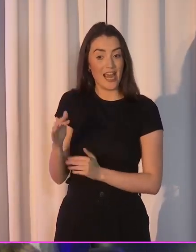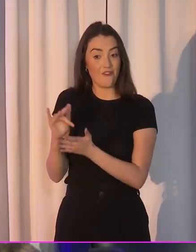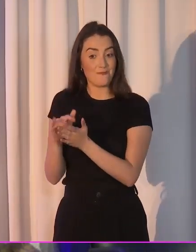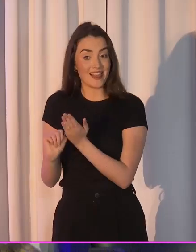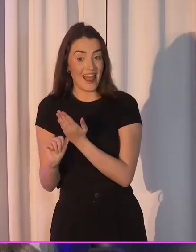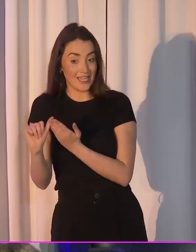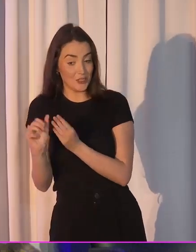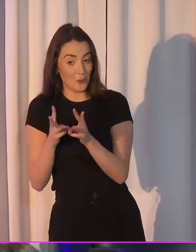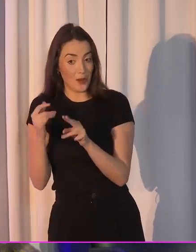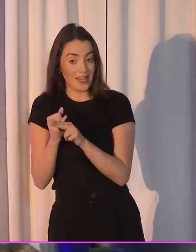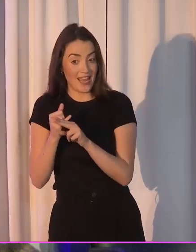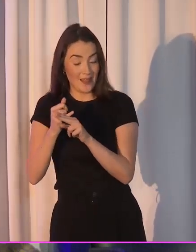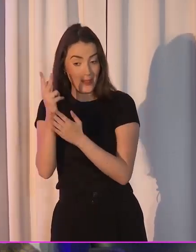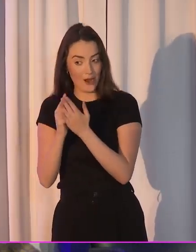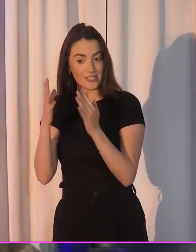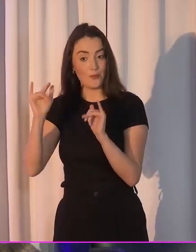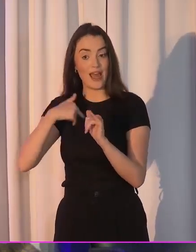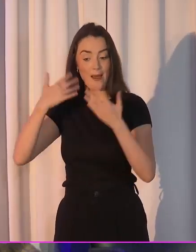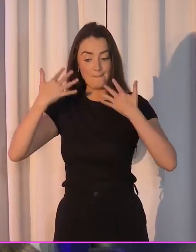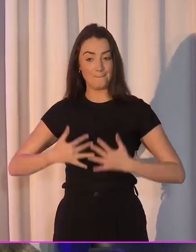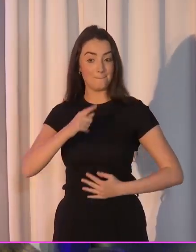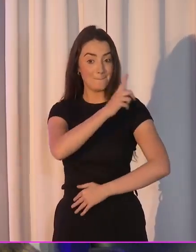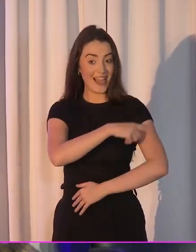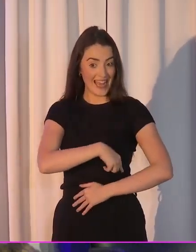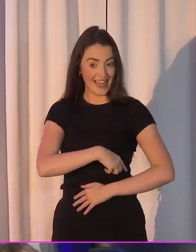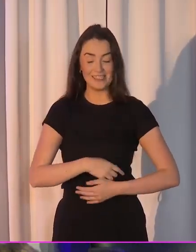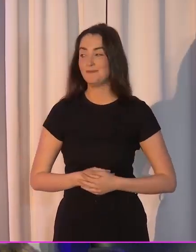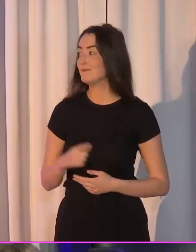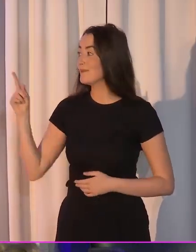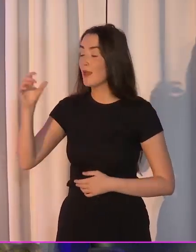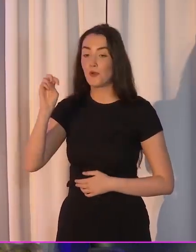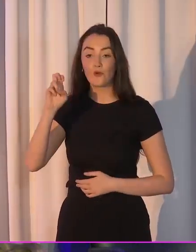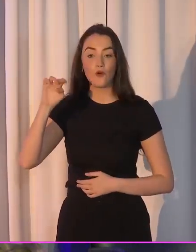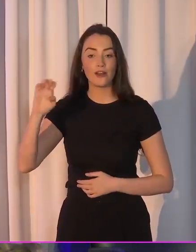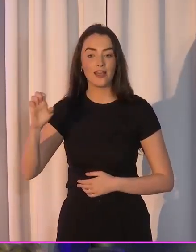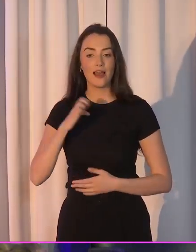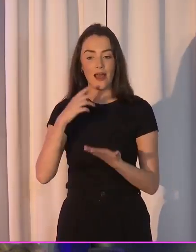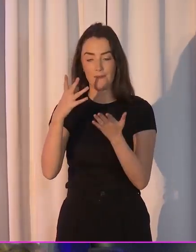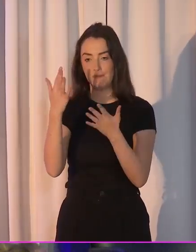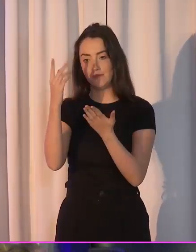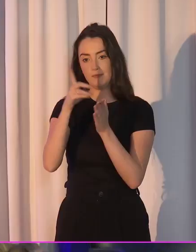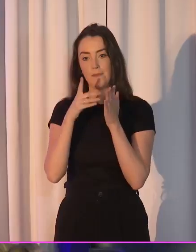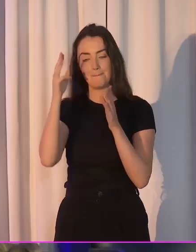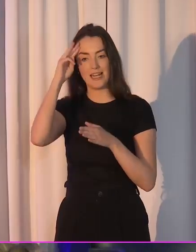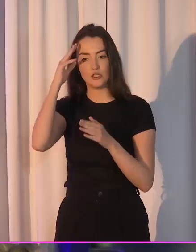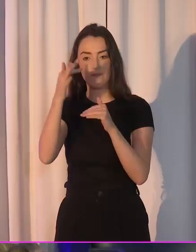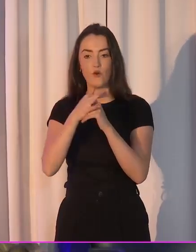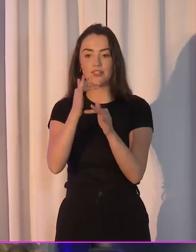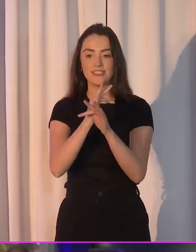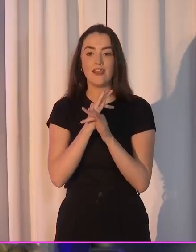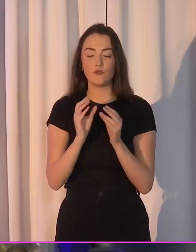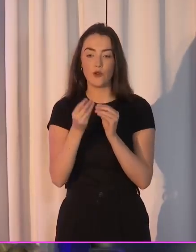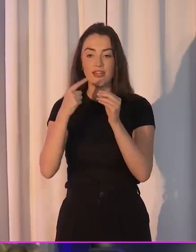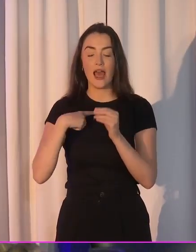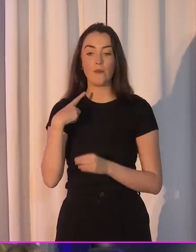so I'm pretty much all dressed in black. And my name is Gráinne Pollak. I'm the project manager for Safe to Create. I am a white woman in my